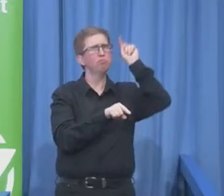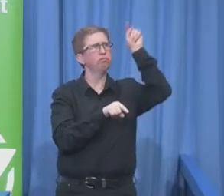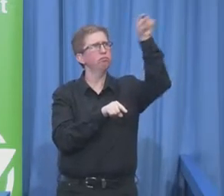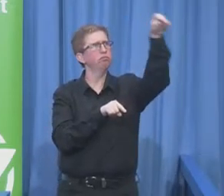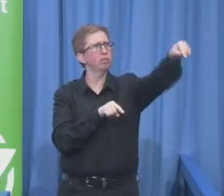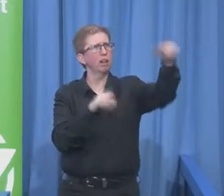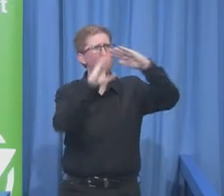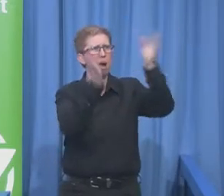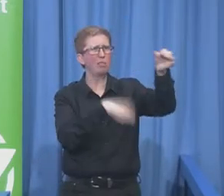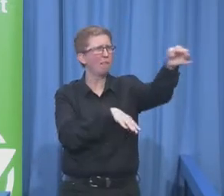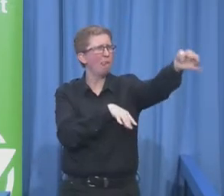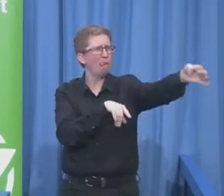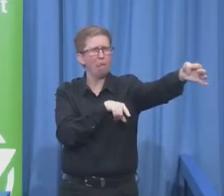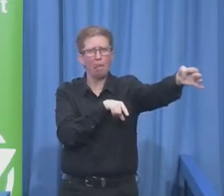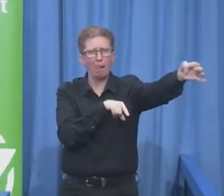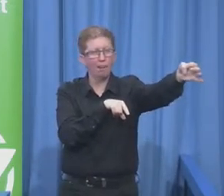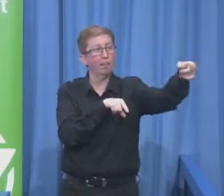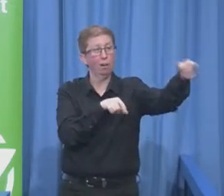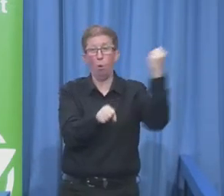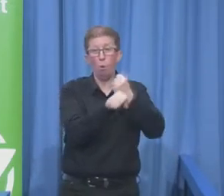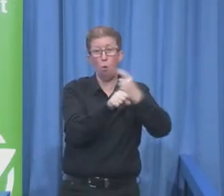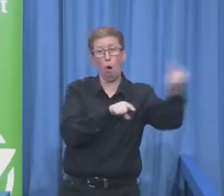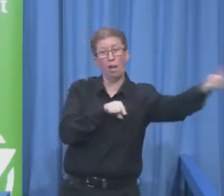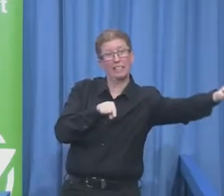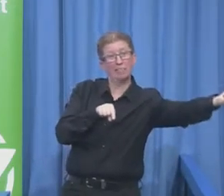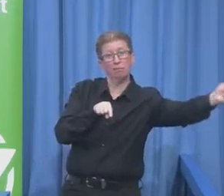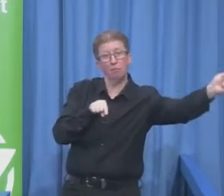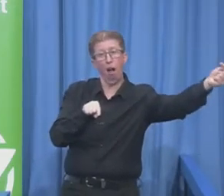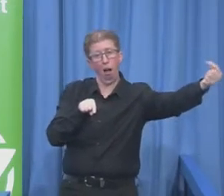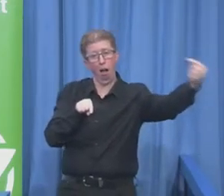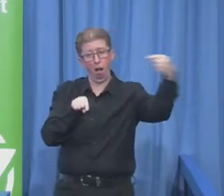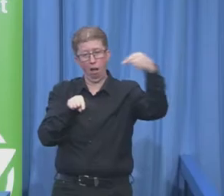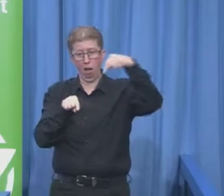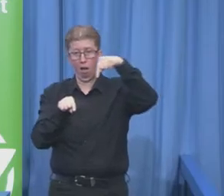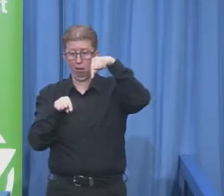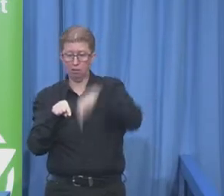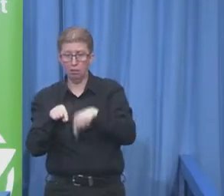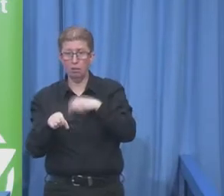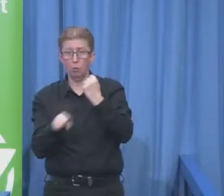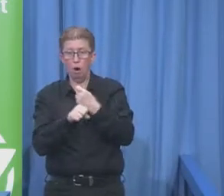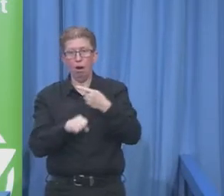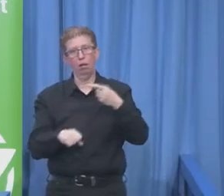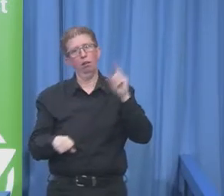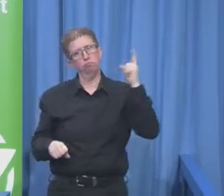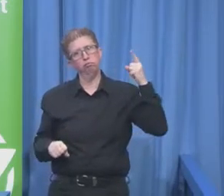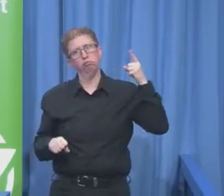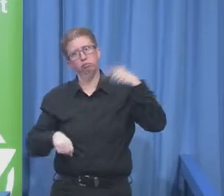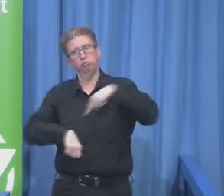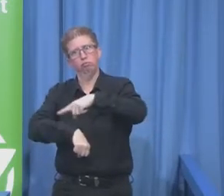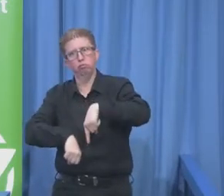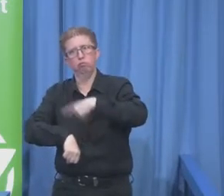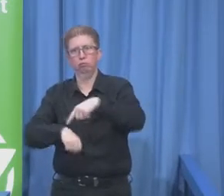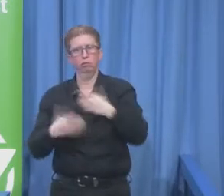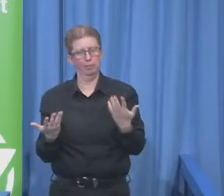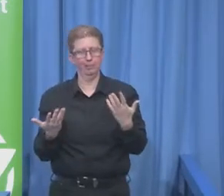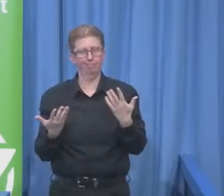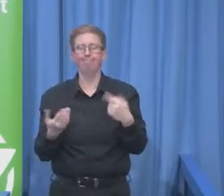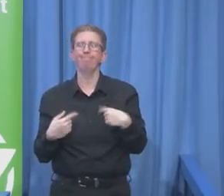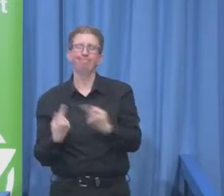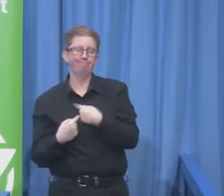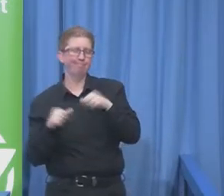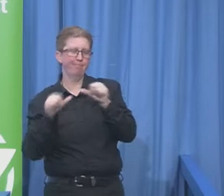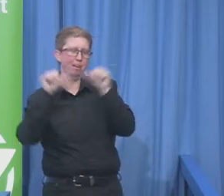So our first employment model that we use for training people is the train and deploy